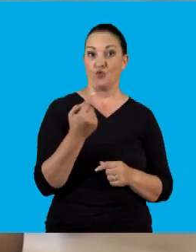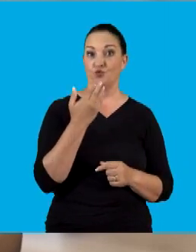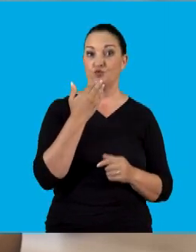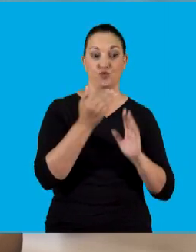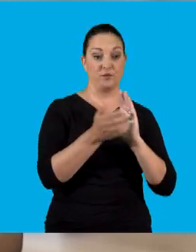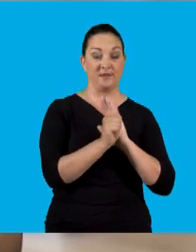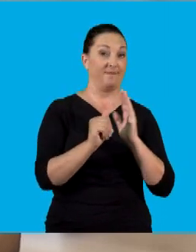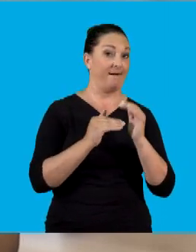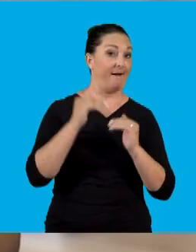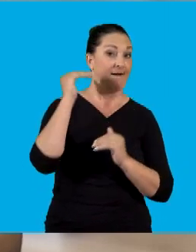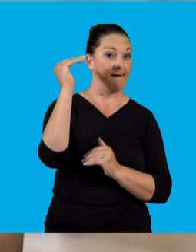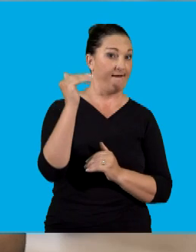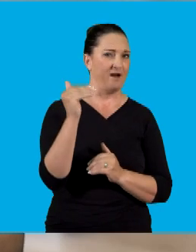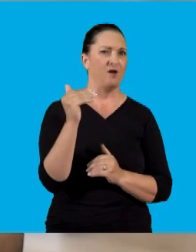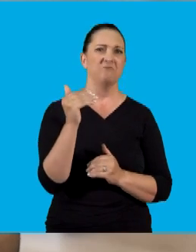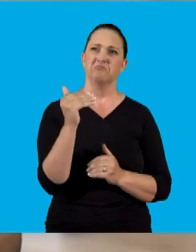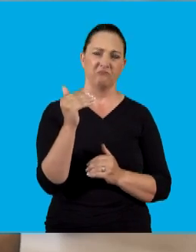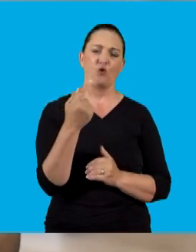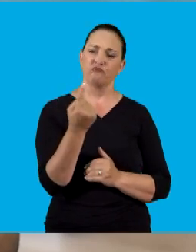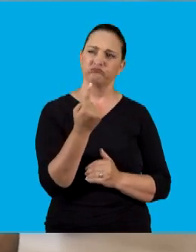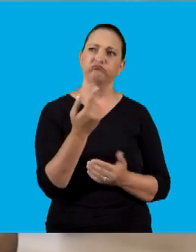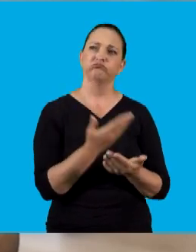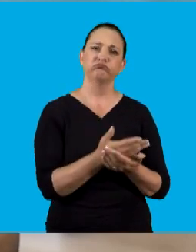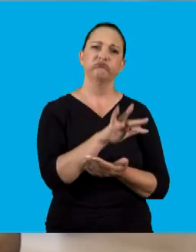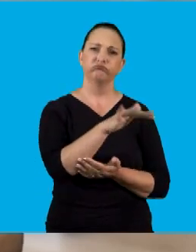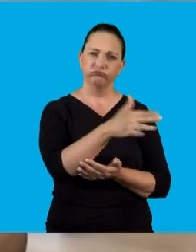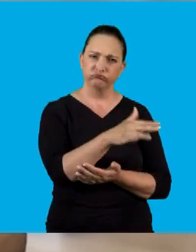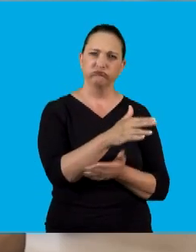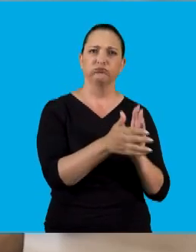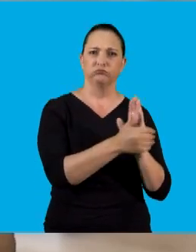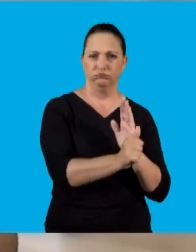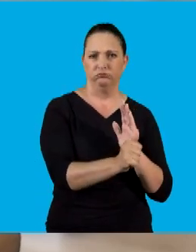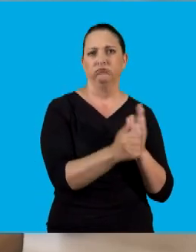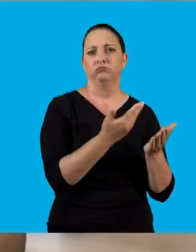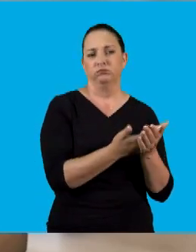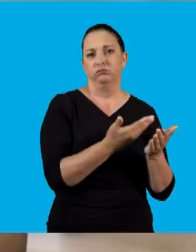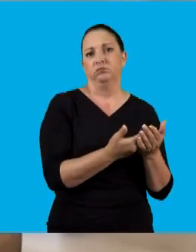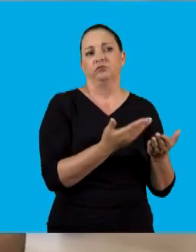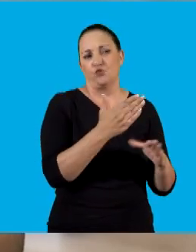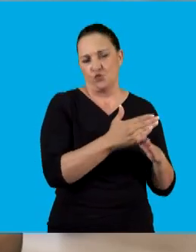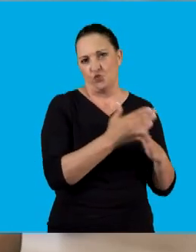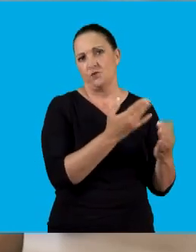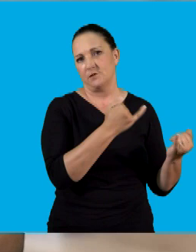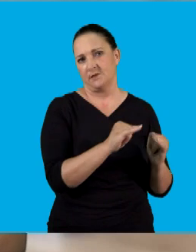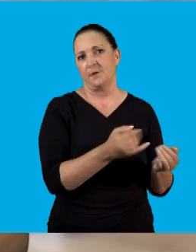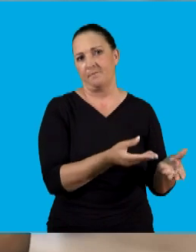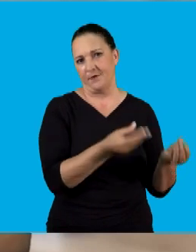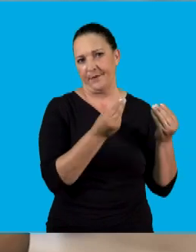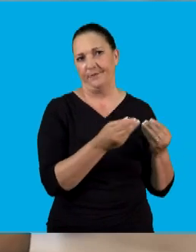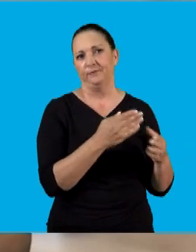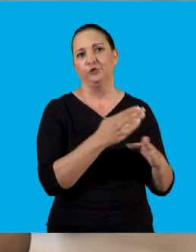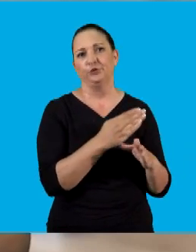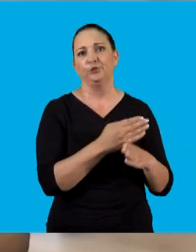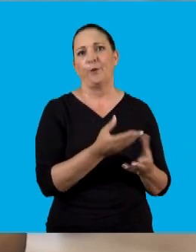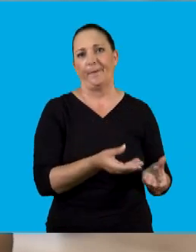highly skilled people, but also the semi-skilled, even those who do not have the skills at all. The public sector do